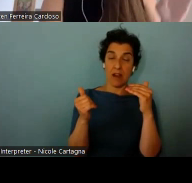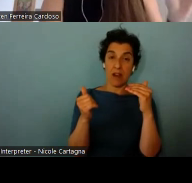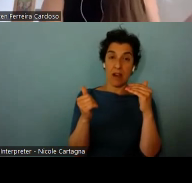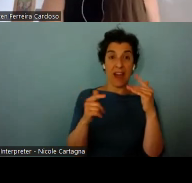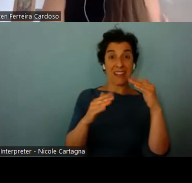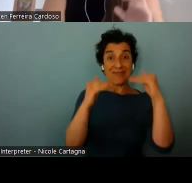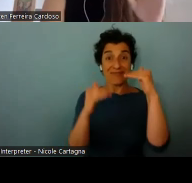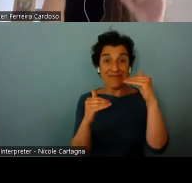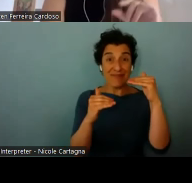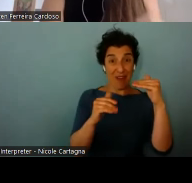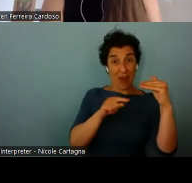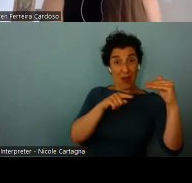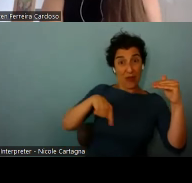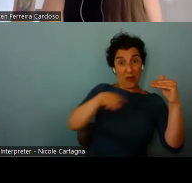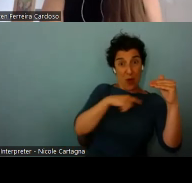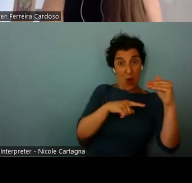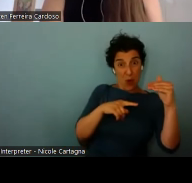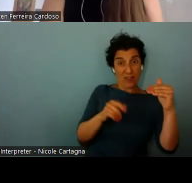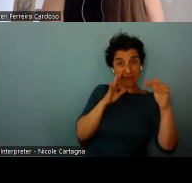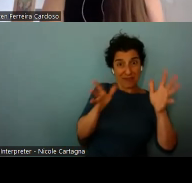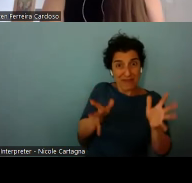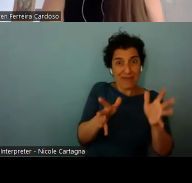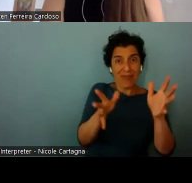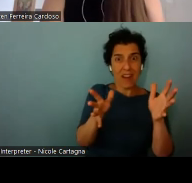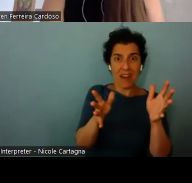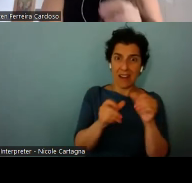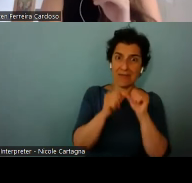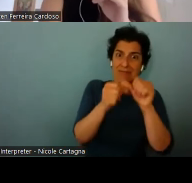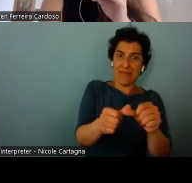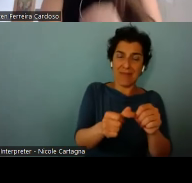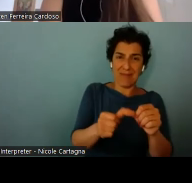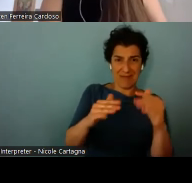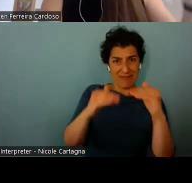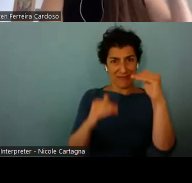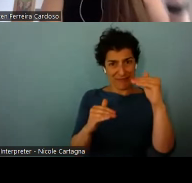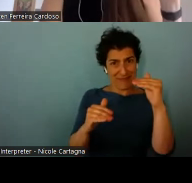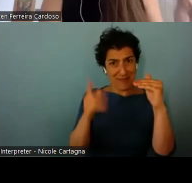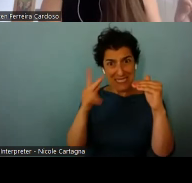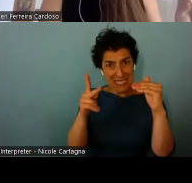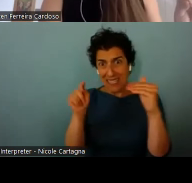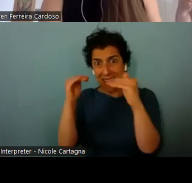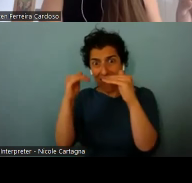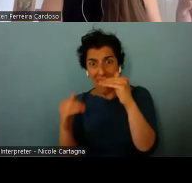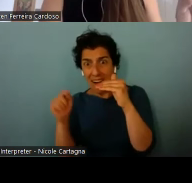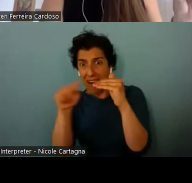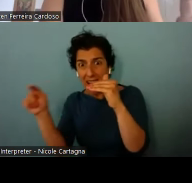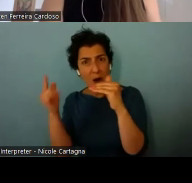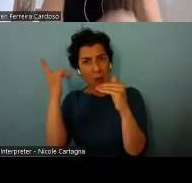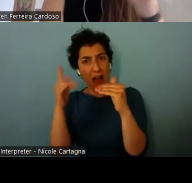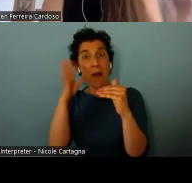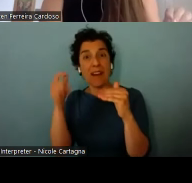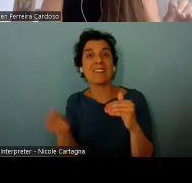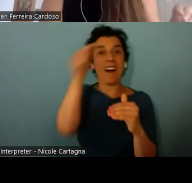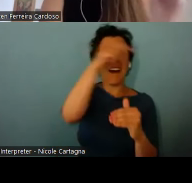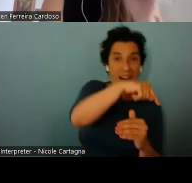inequities that are driving the disparities that we're seeing, so that people can think about root causes when they're thinking about, and so how do